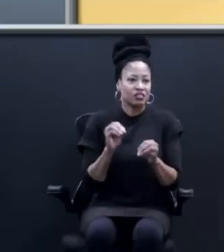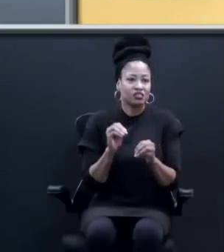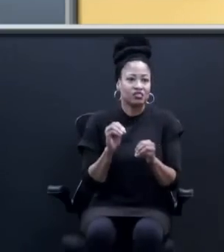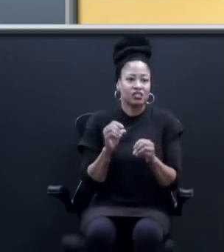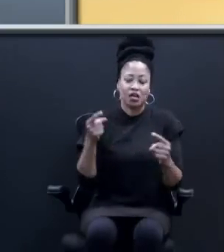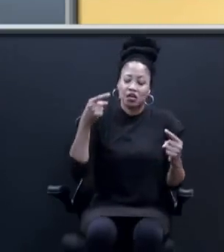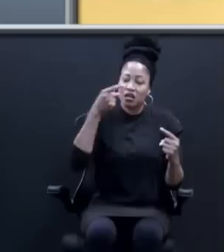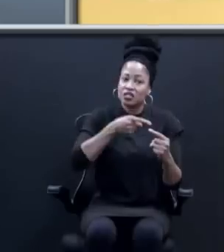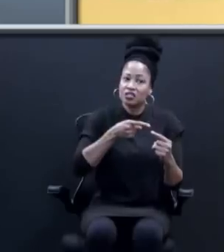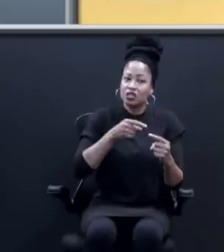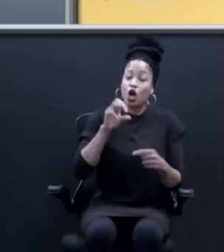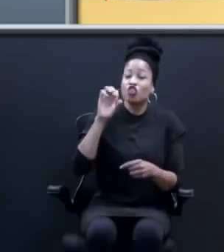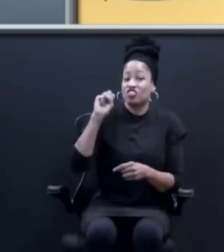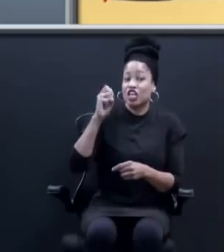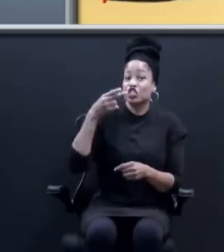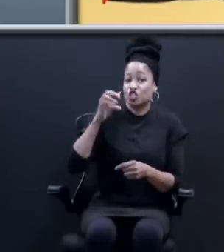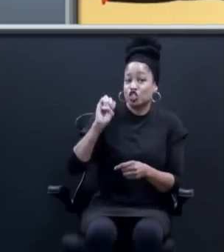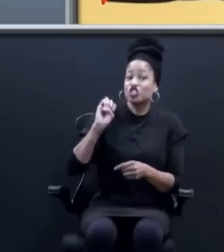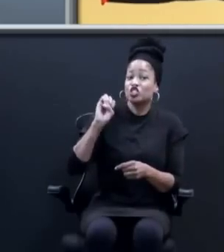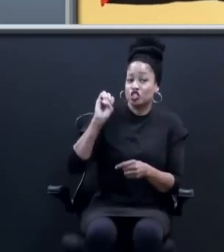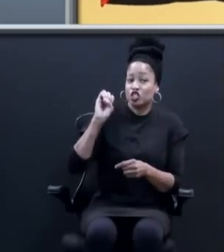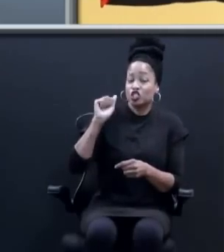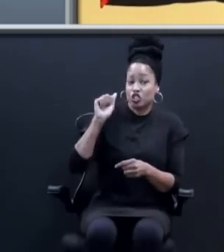it had been waved and accepted.